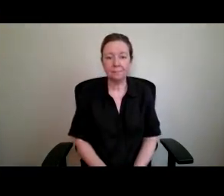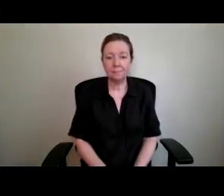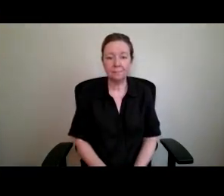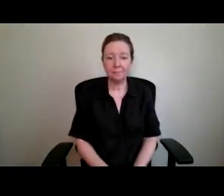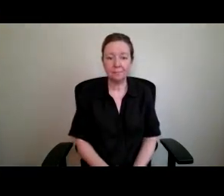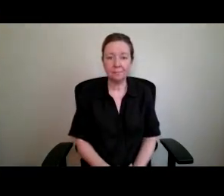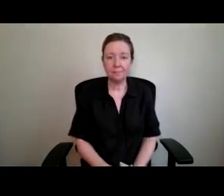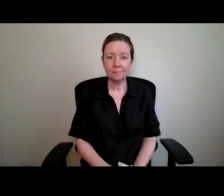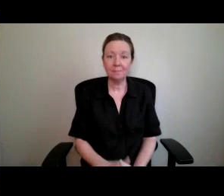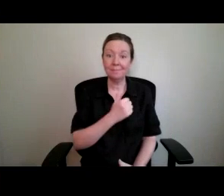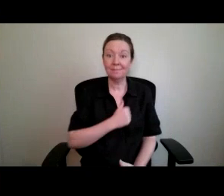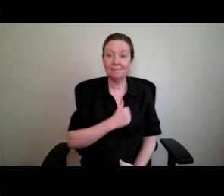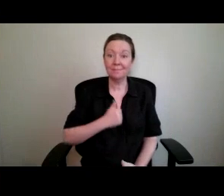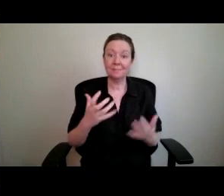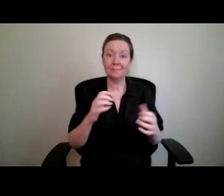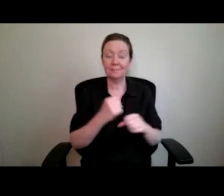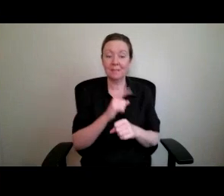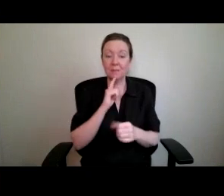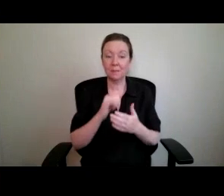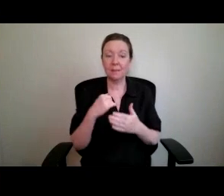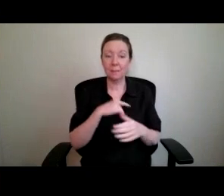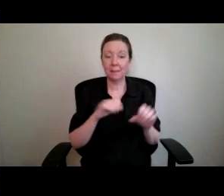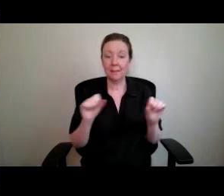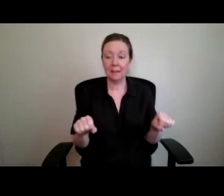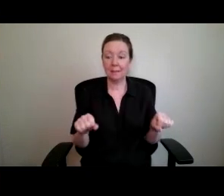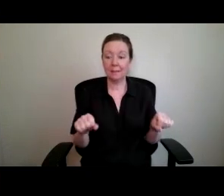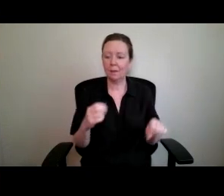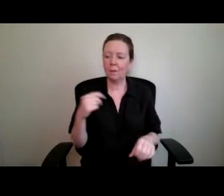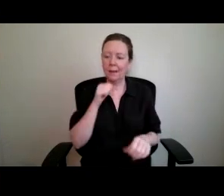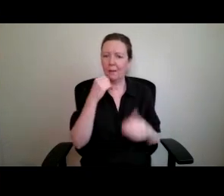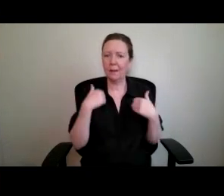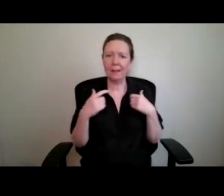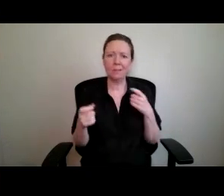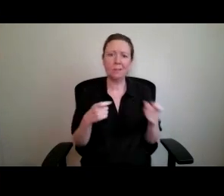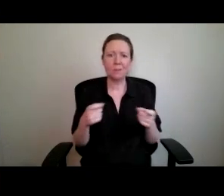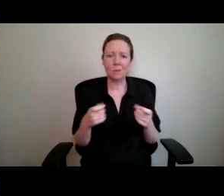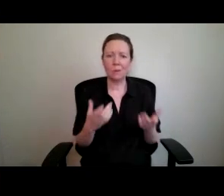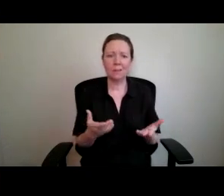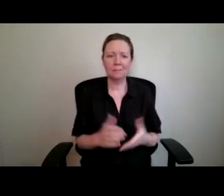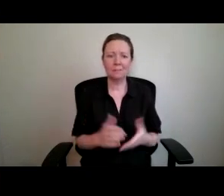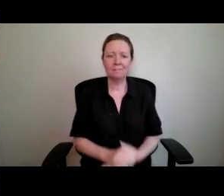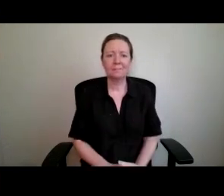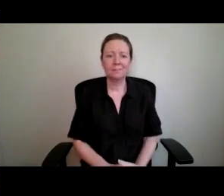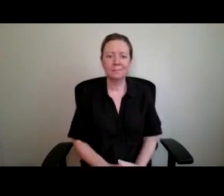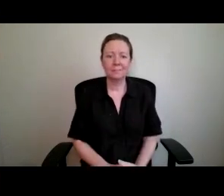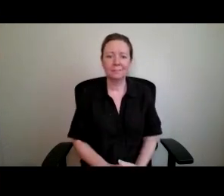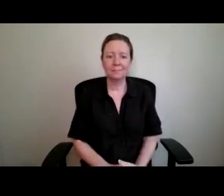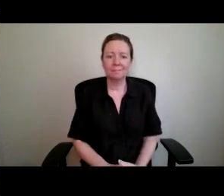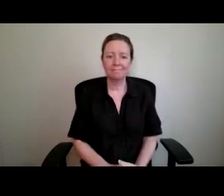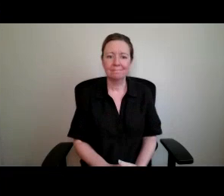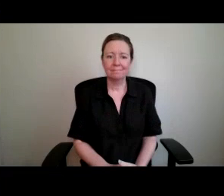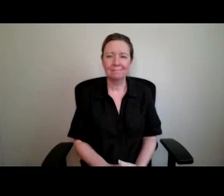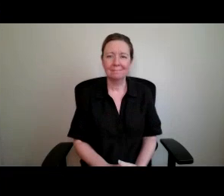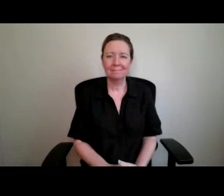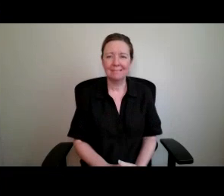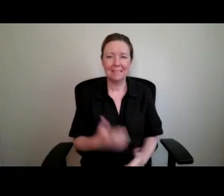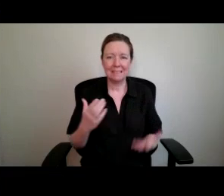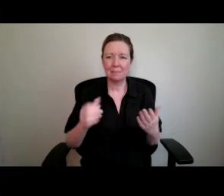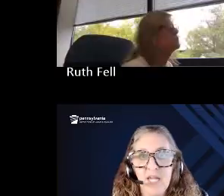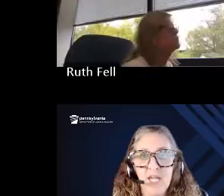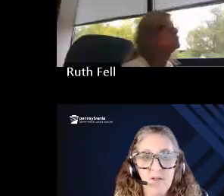Sorry, I want to make sure that we can, oh, I don't have control over the, okay, this may not work.